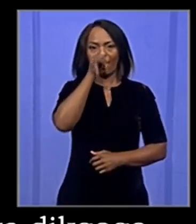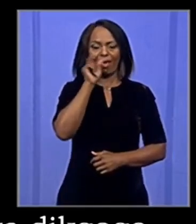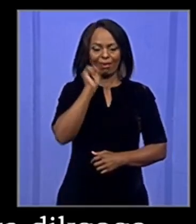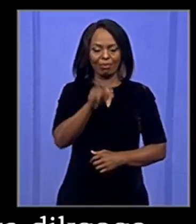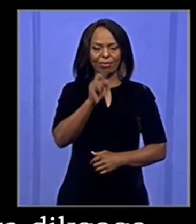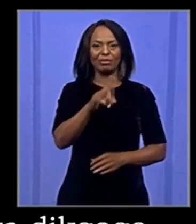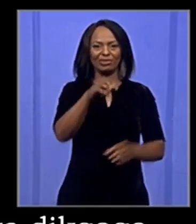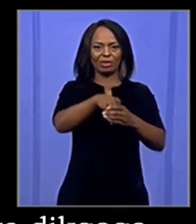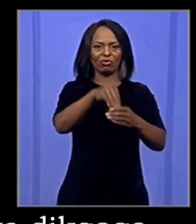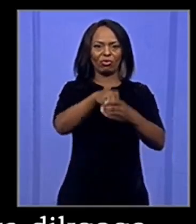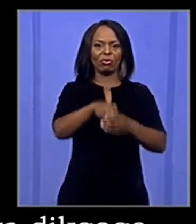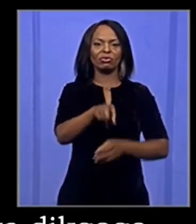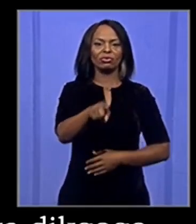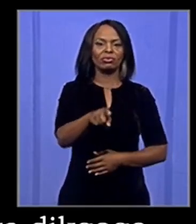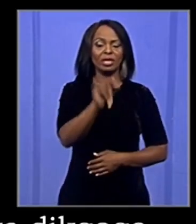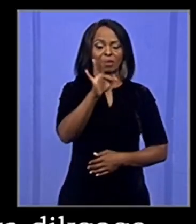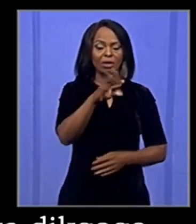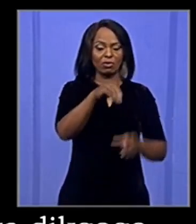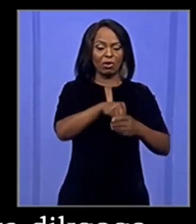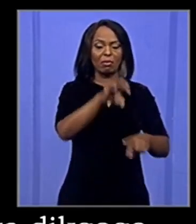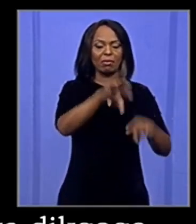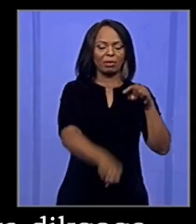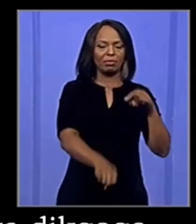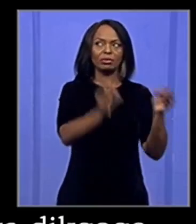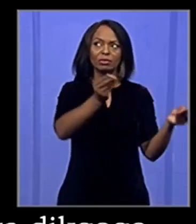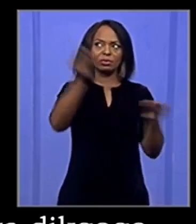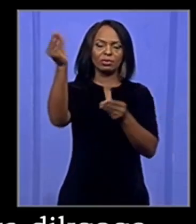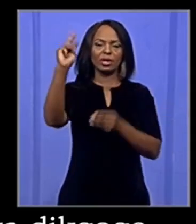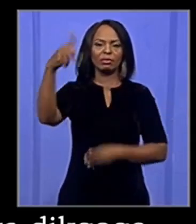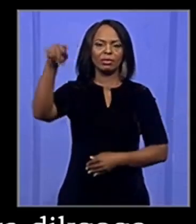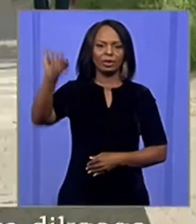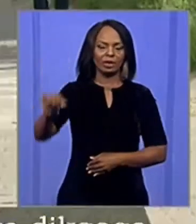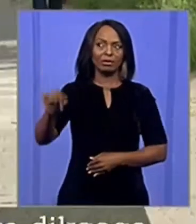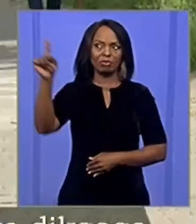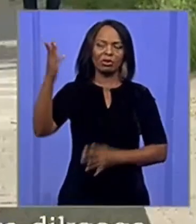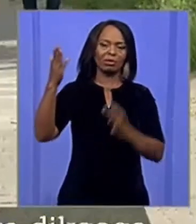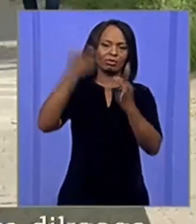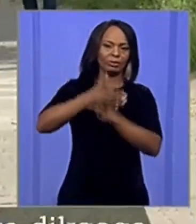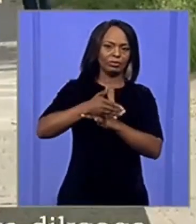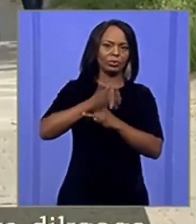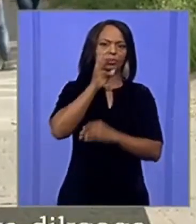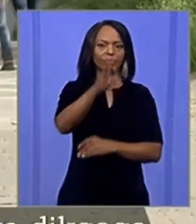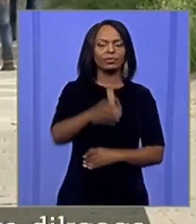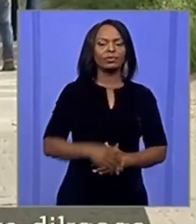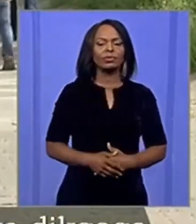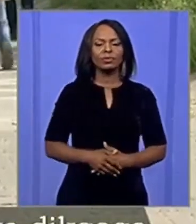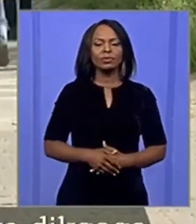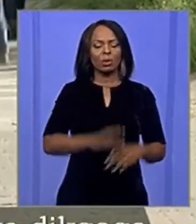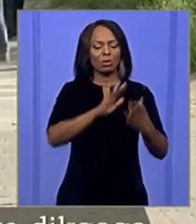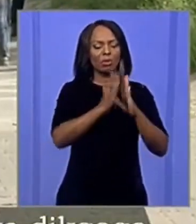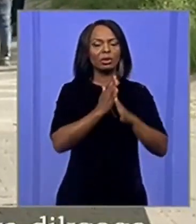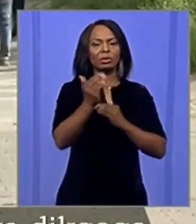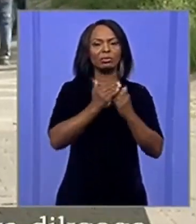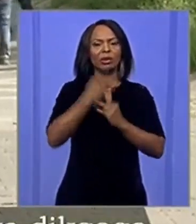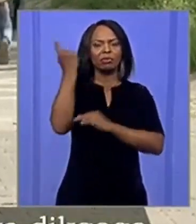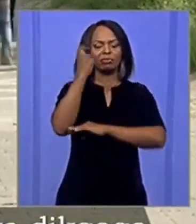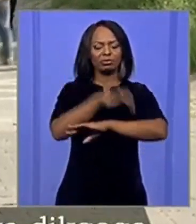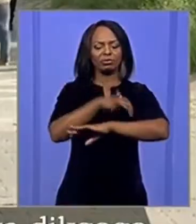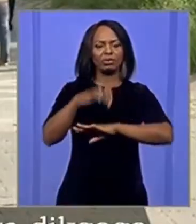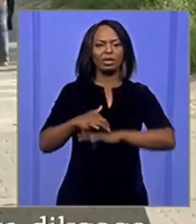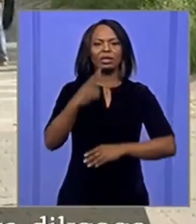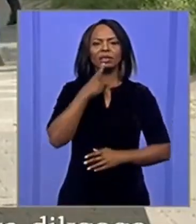there's criminality, we will send that to the National Prosecuting Authority. Baagi bangwe ba ba nnang gaufi le polasi eno ba ganne